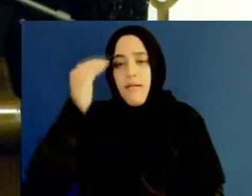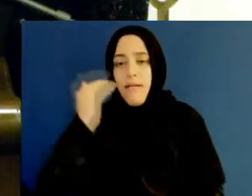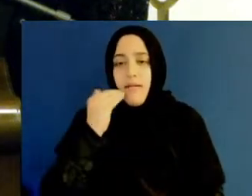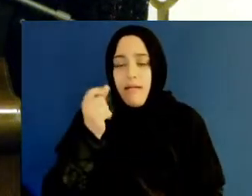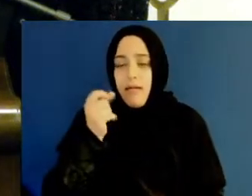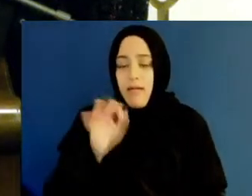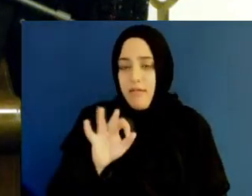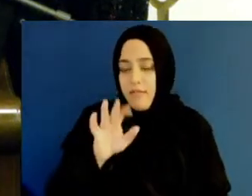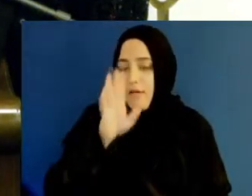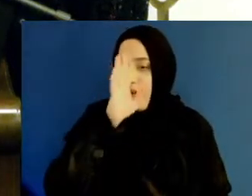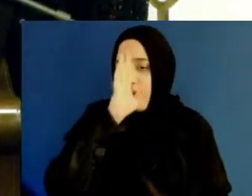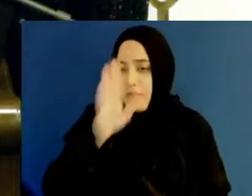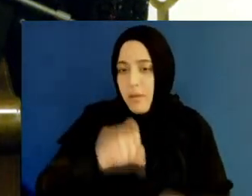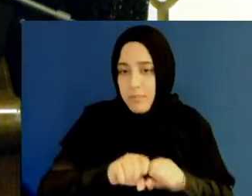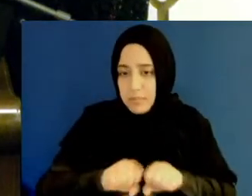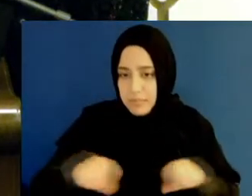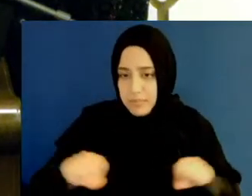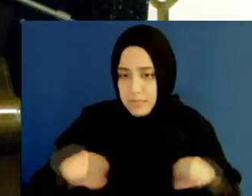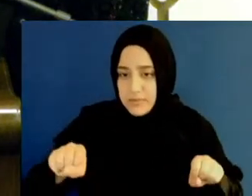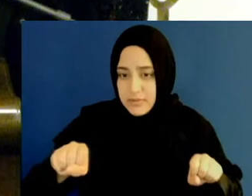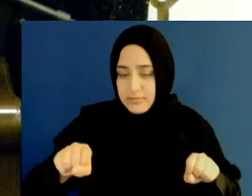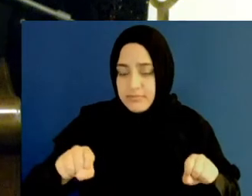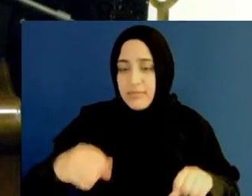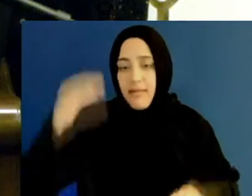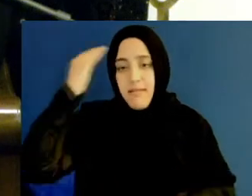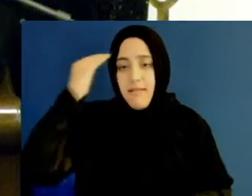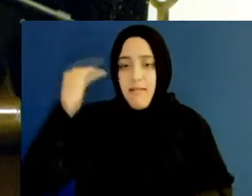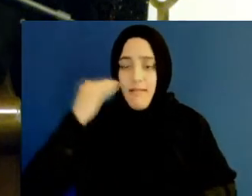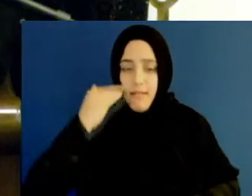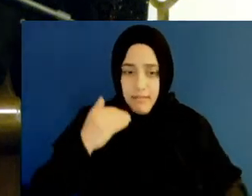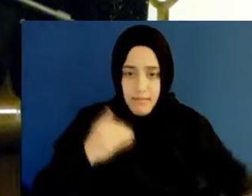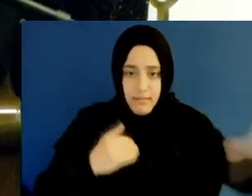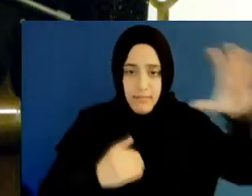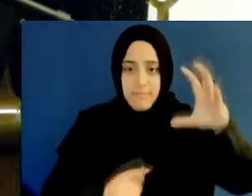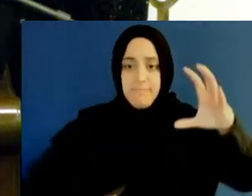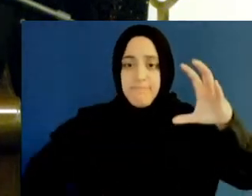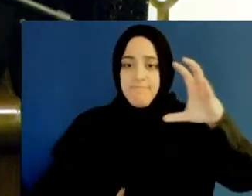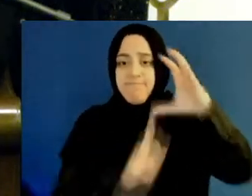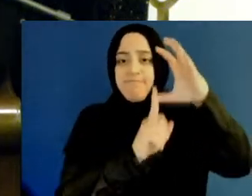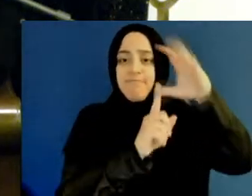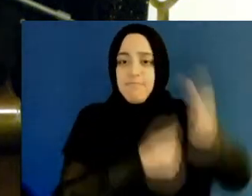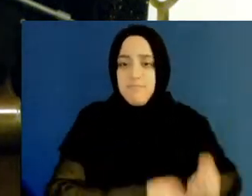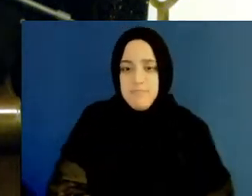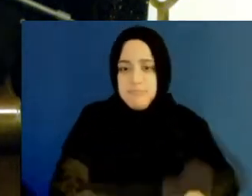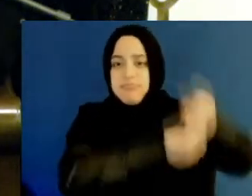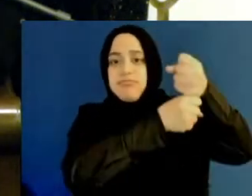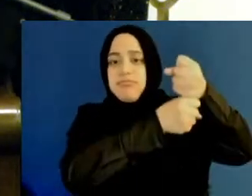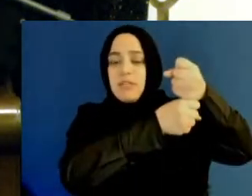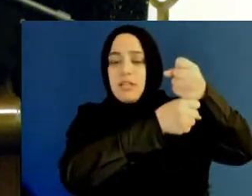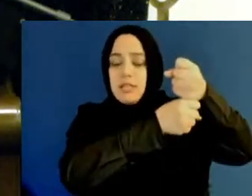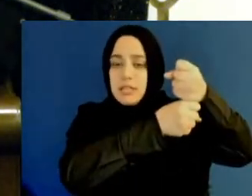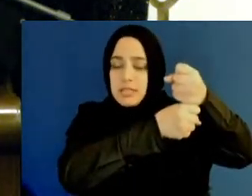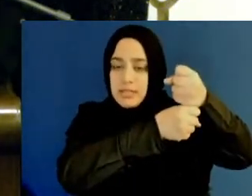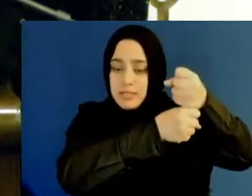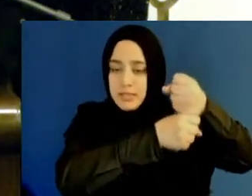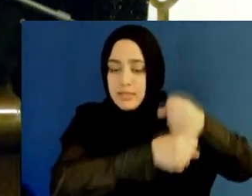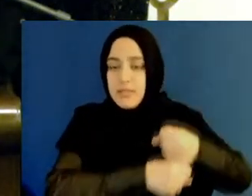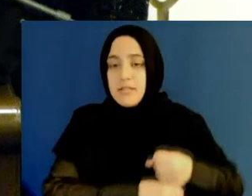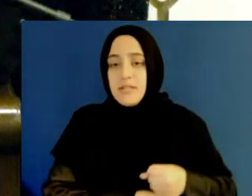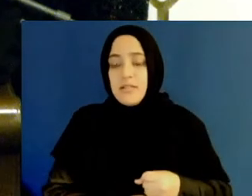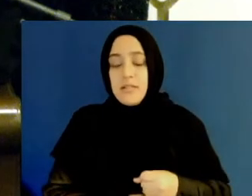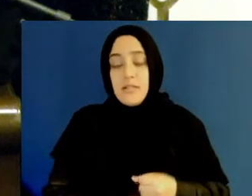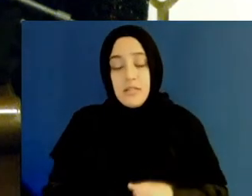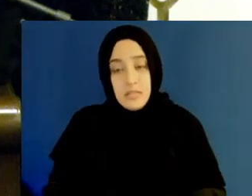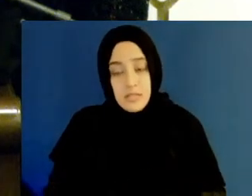a spear. His imamate begins with the trampling of the body of Sayyid